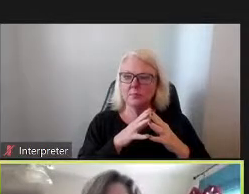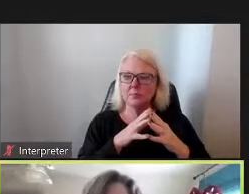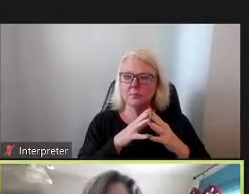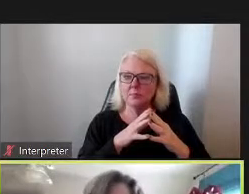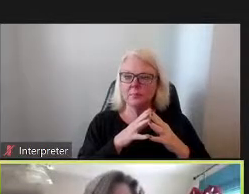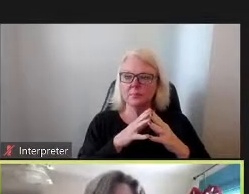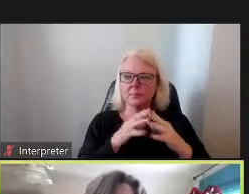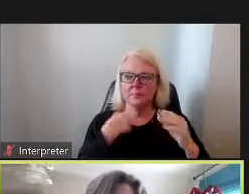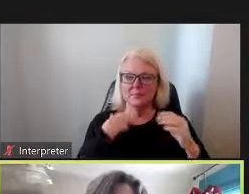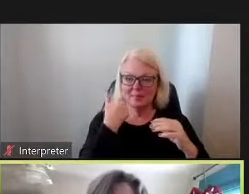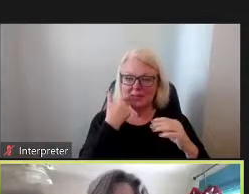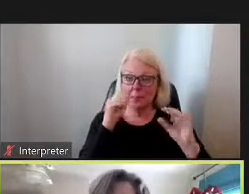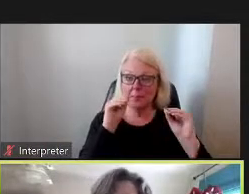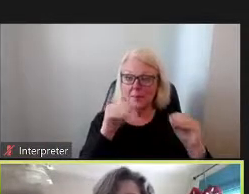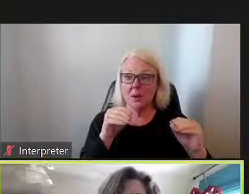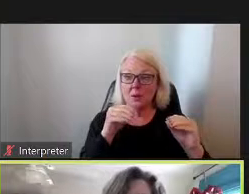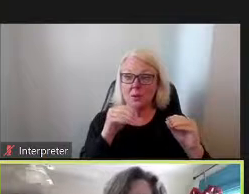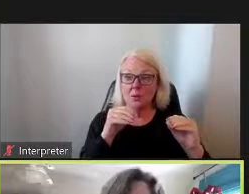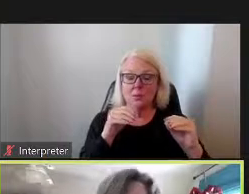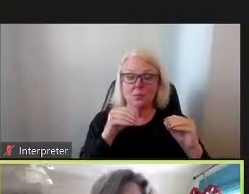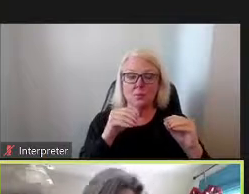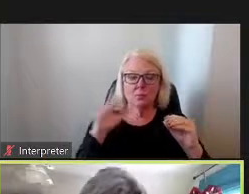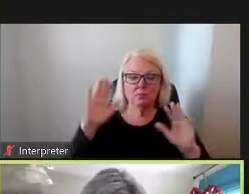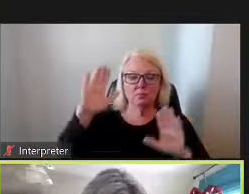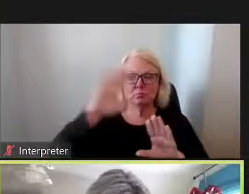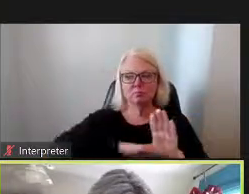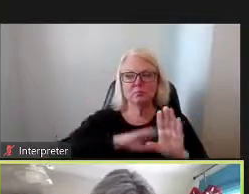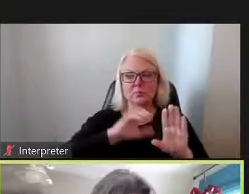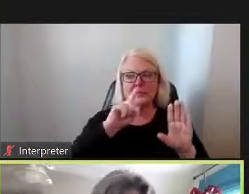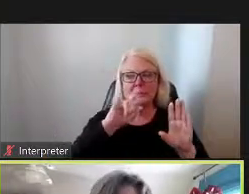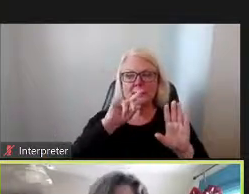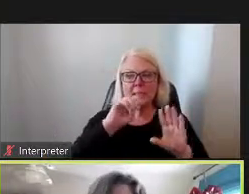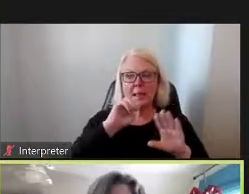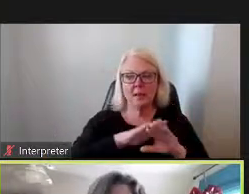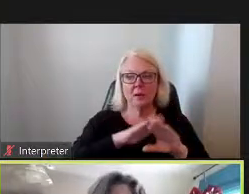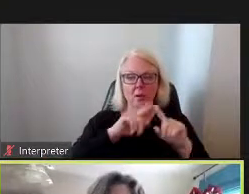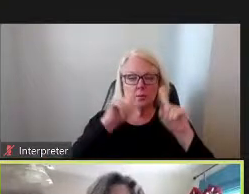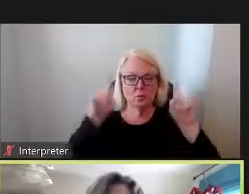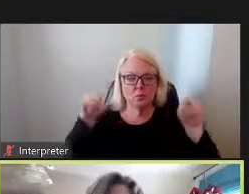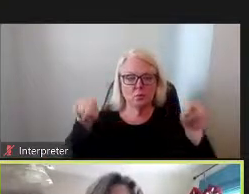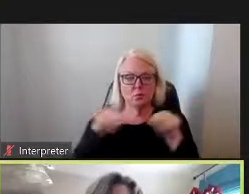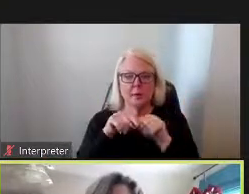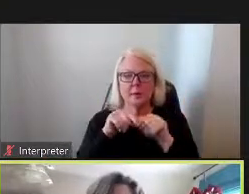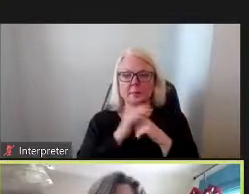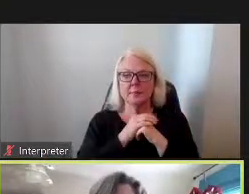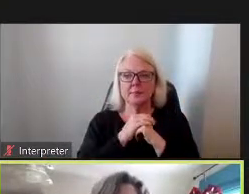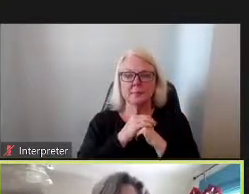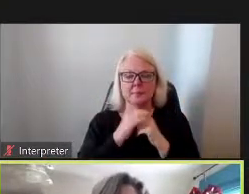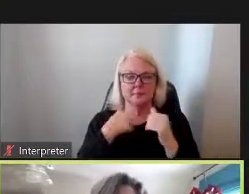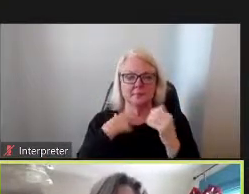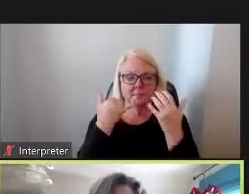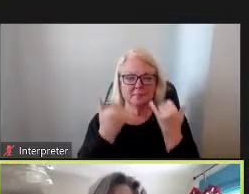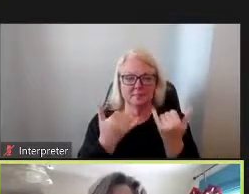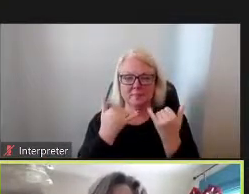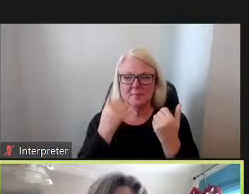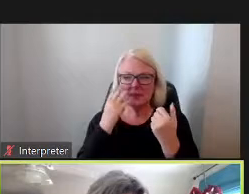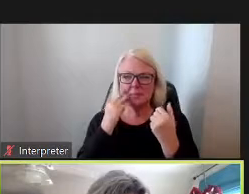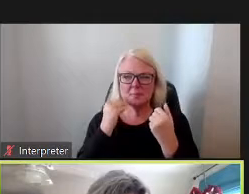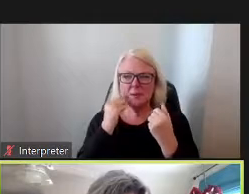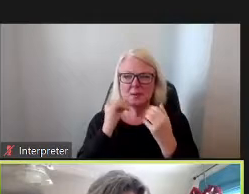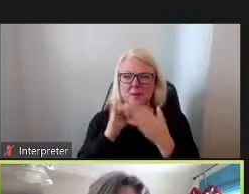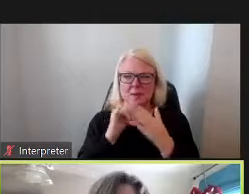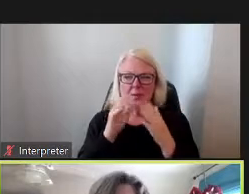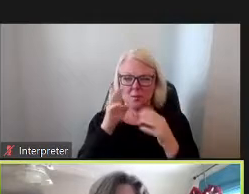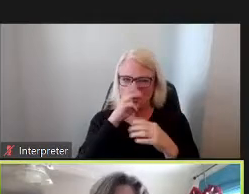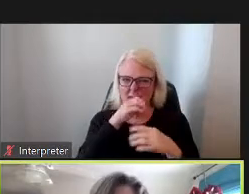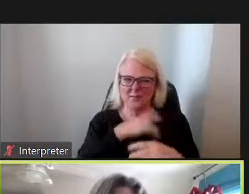I've just put a cover slide on the screen, and I'm presently experiencing that weird